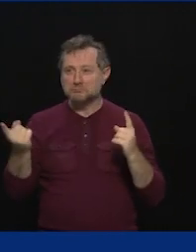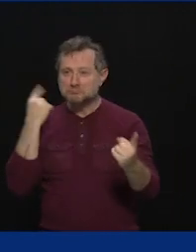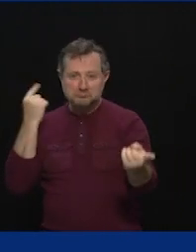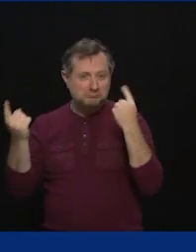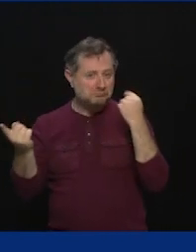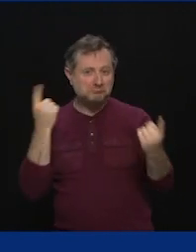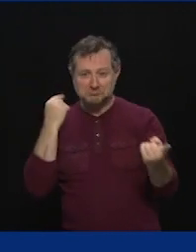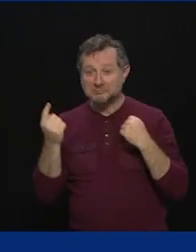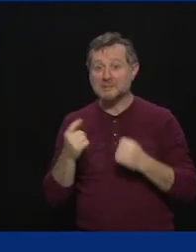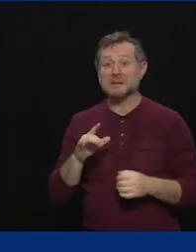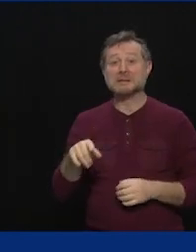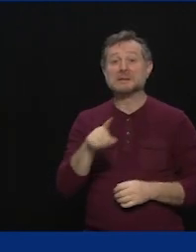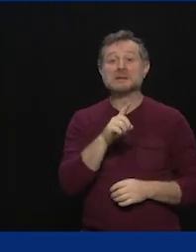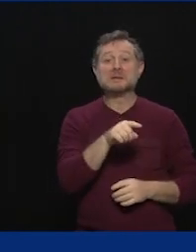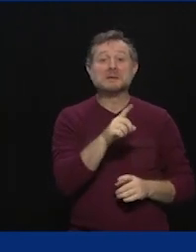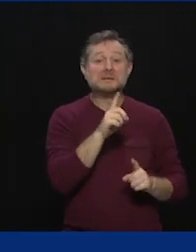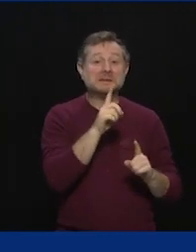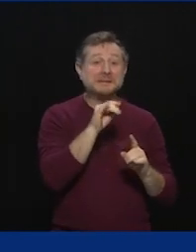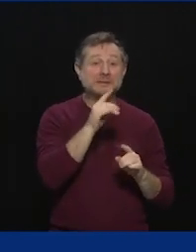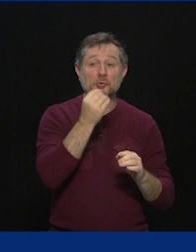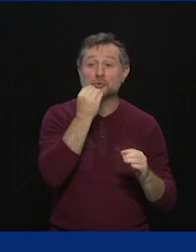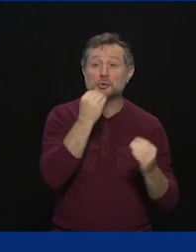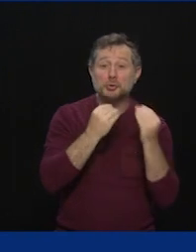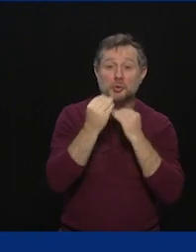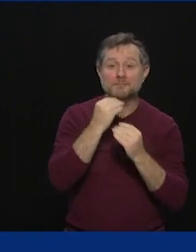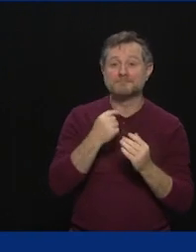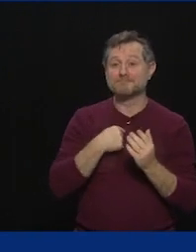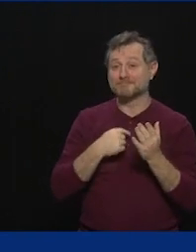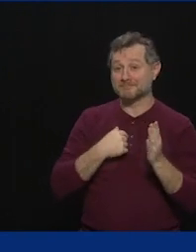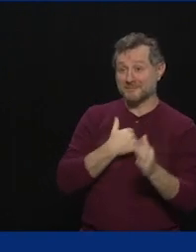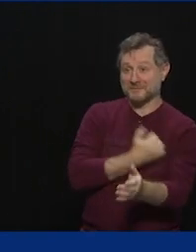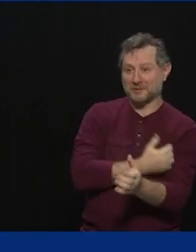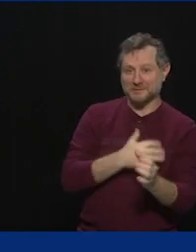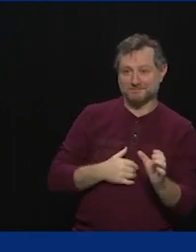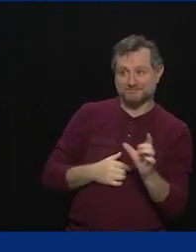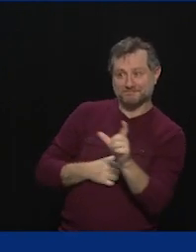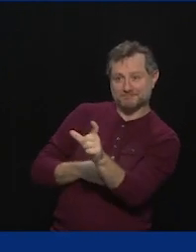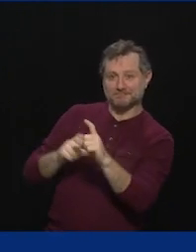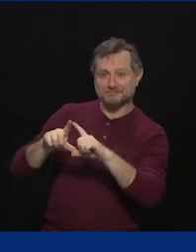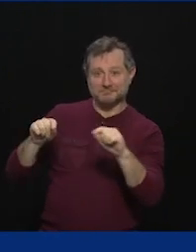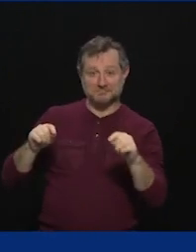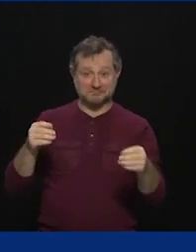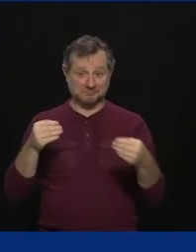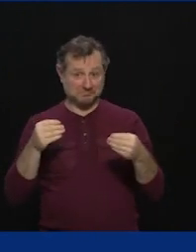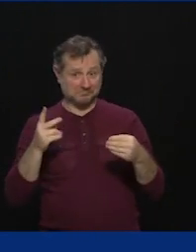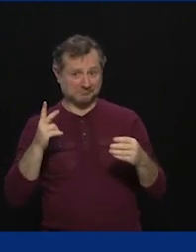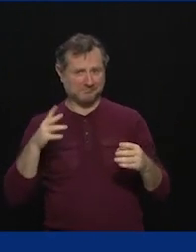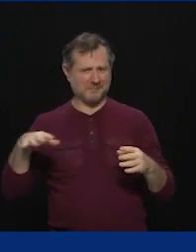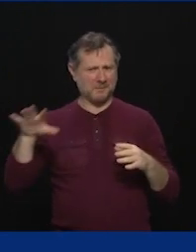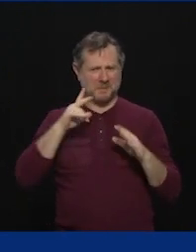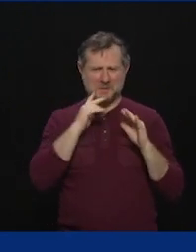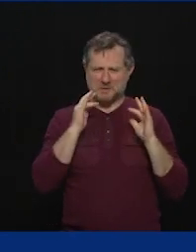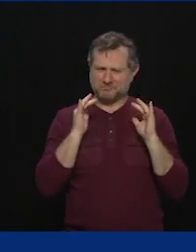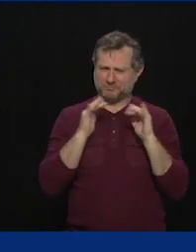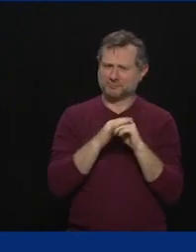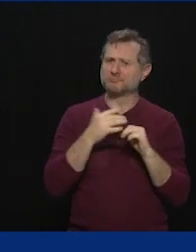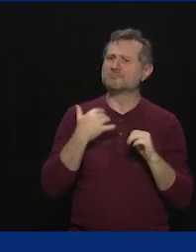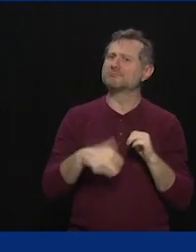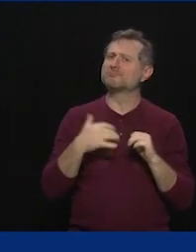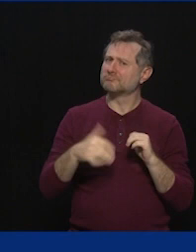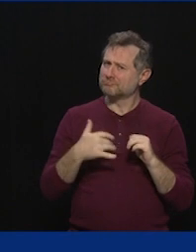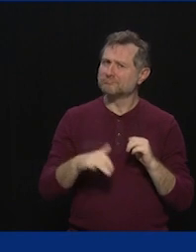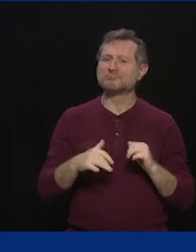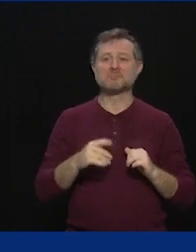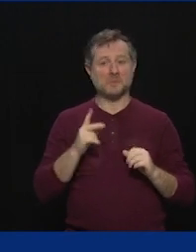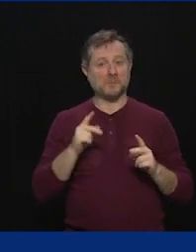or I have to show that I'm vaccinated. So those strategies are working in a densely populated area, which we know could actually be far